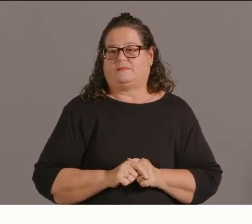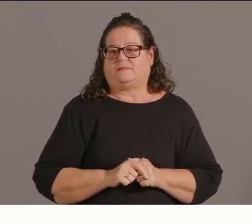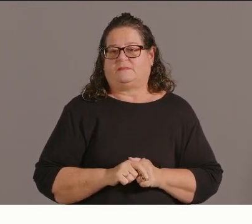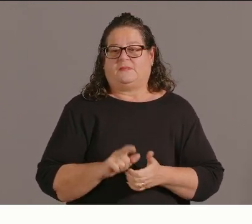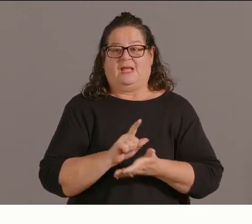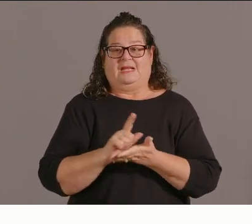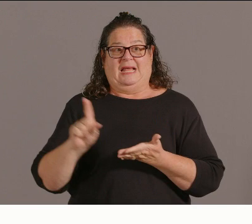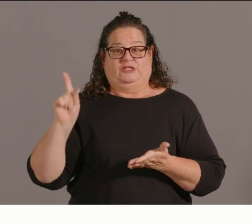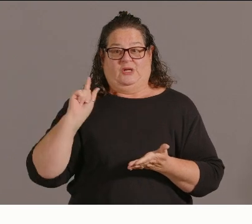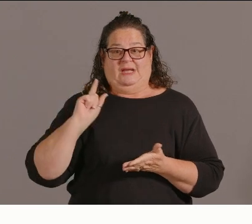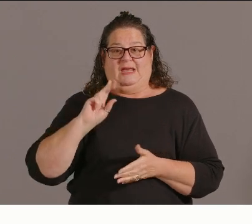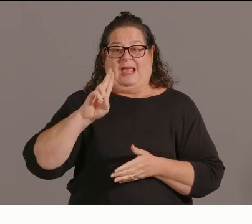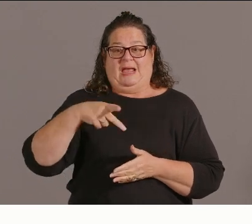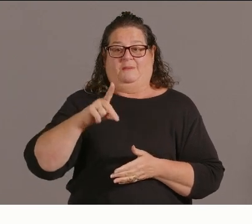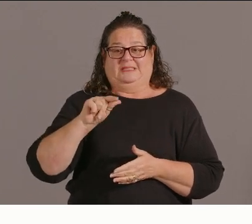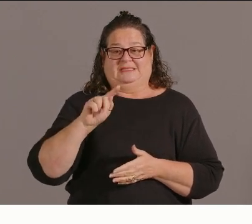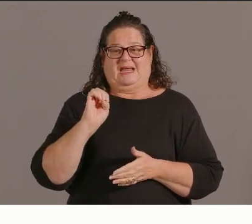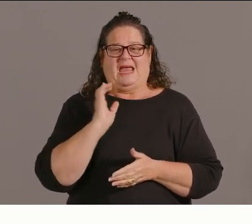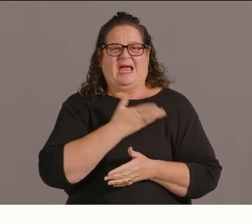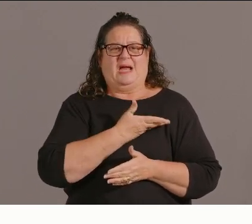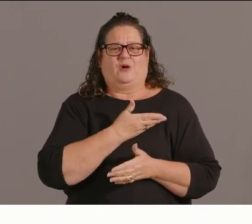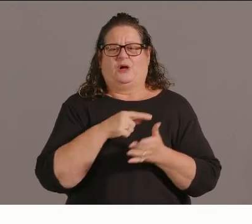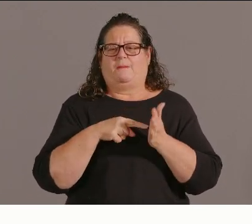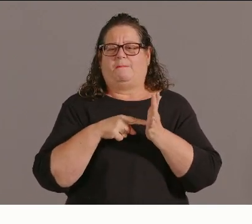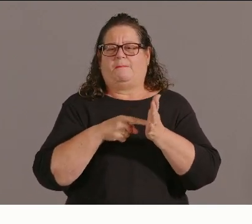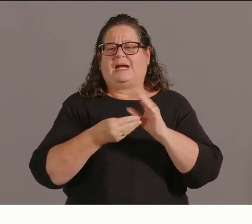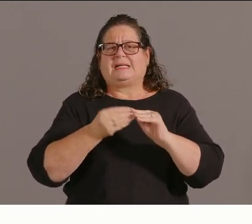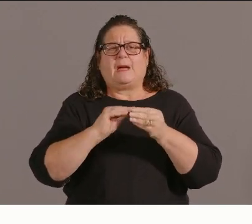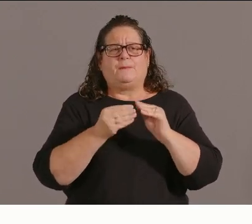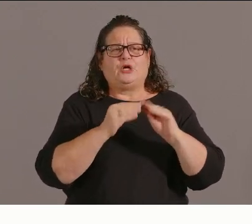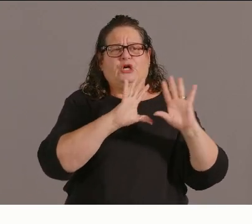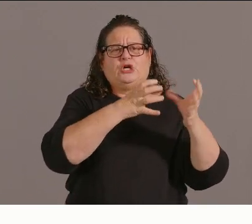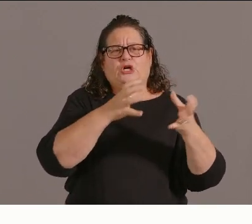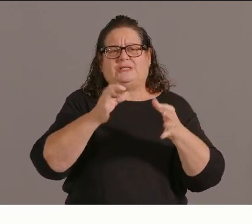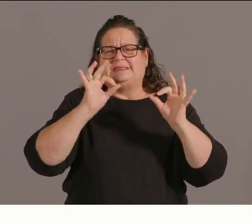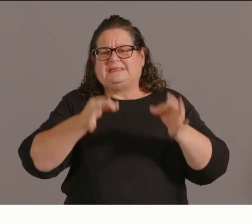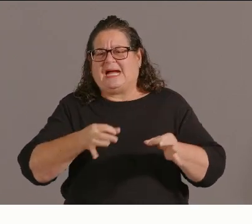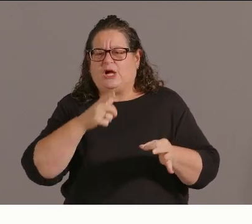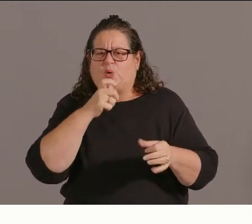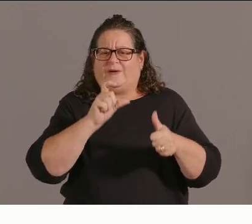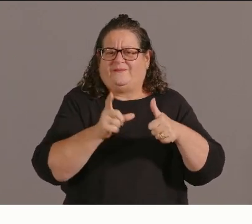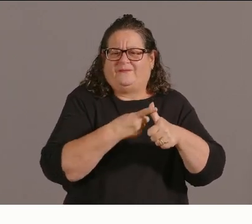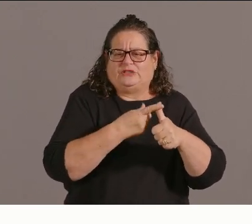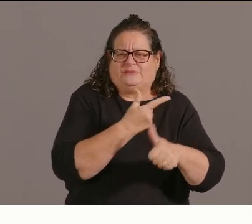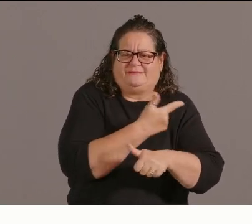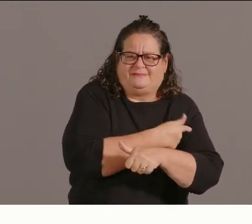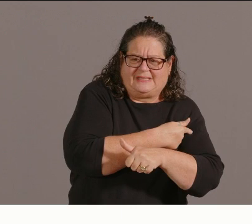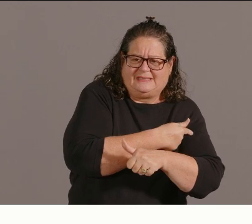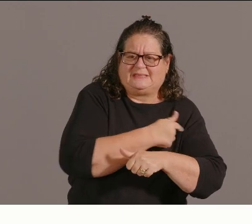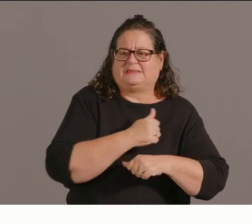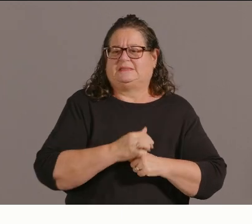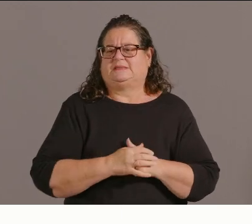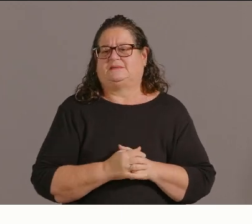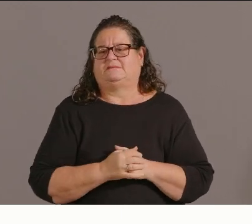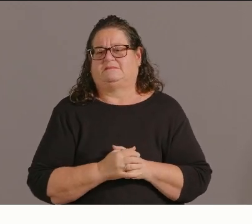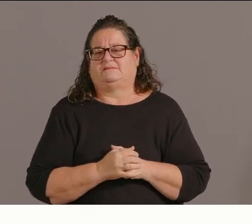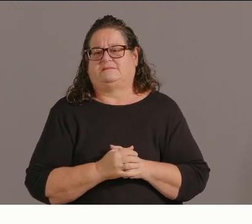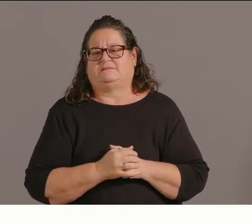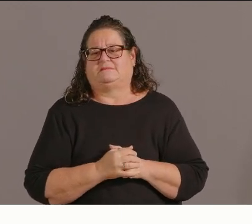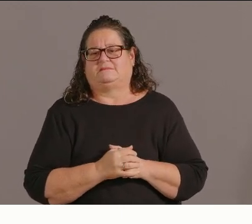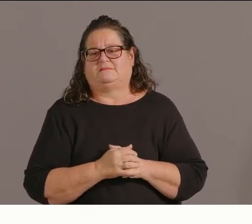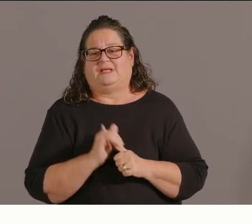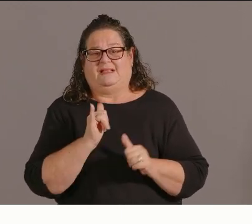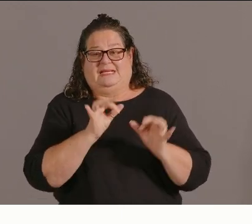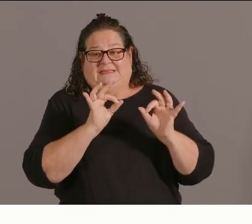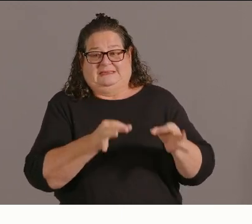prioritization model to a hybrid model that includes age groups as well as frontline essential workers